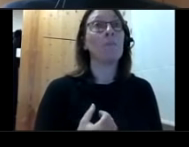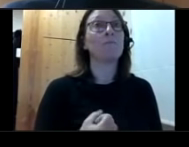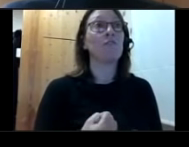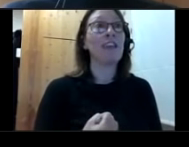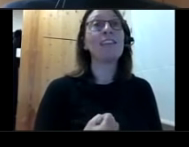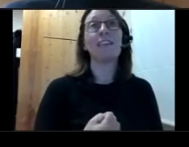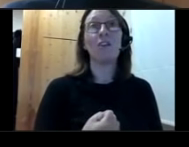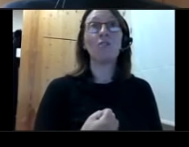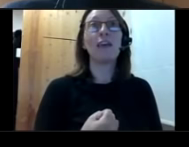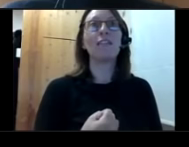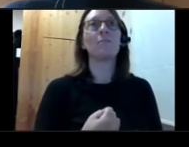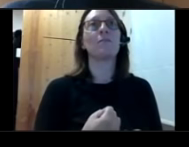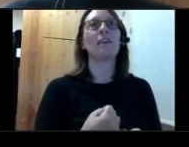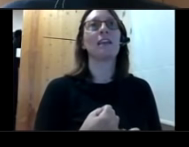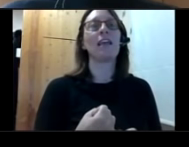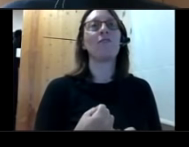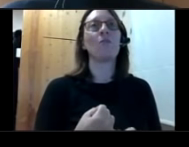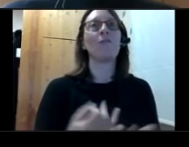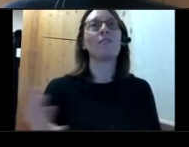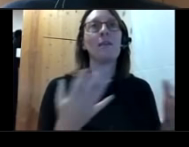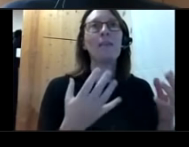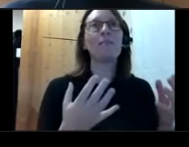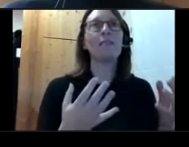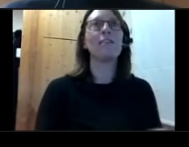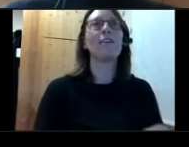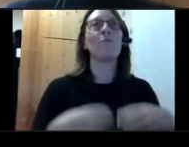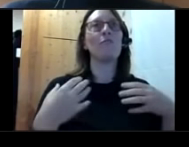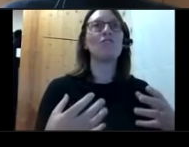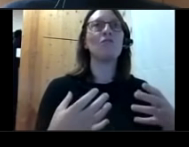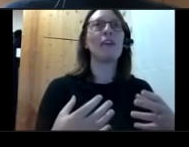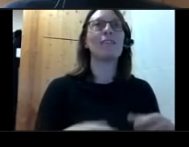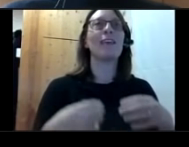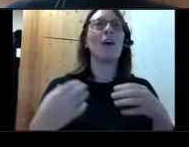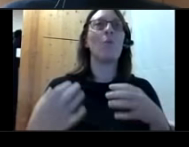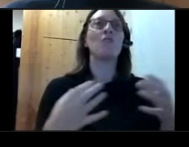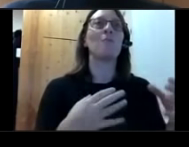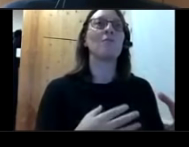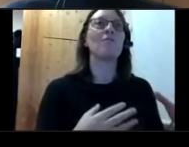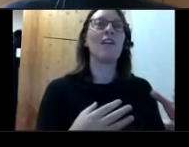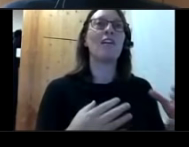for creating content, particularly if you have a CMS system or an intranet?